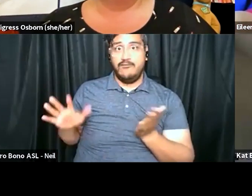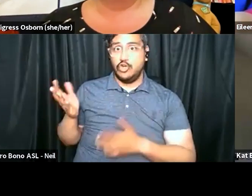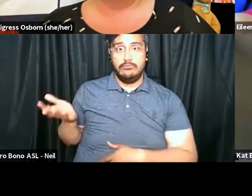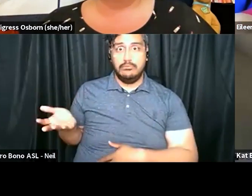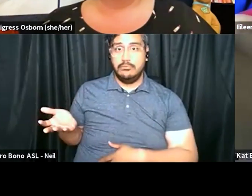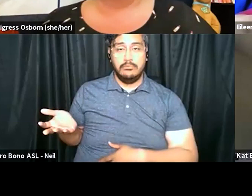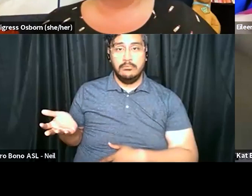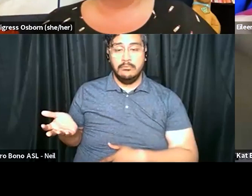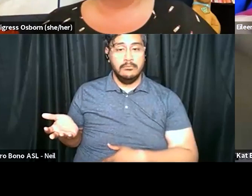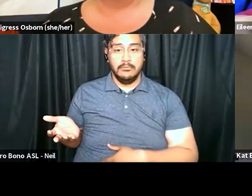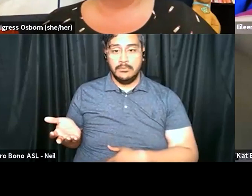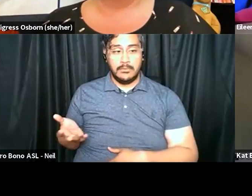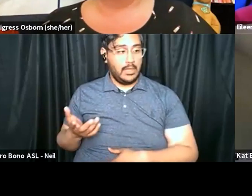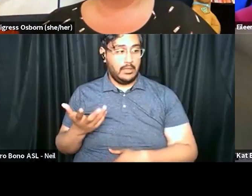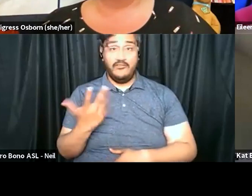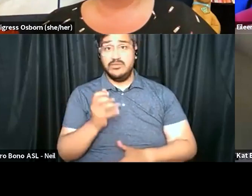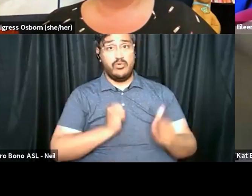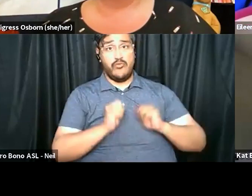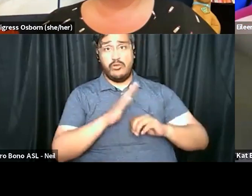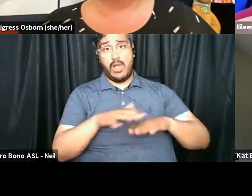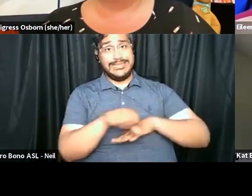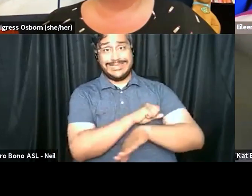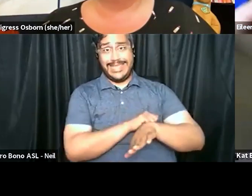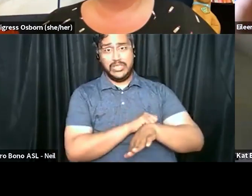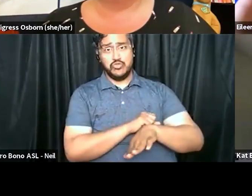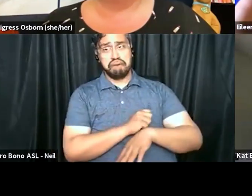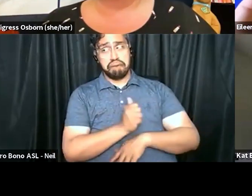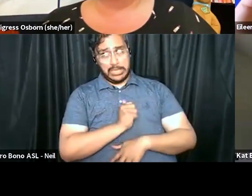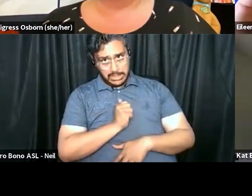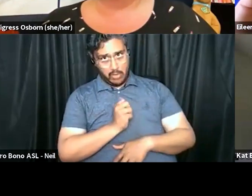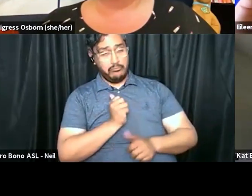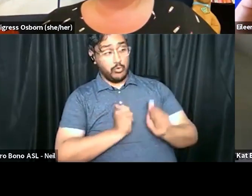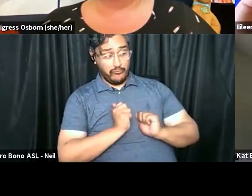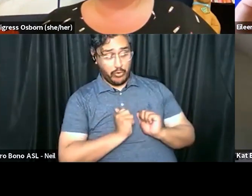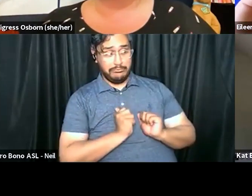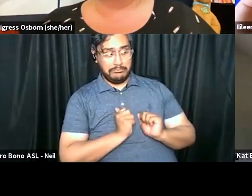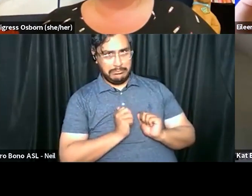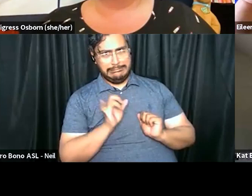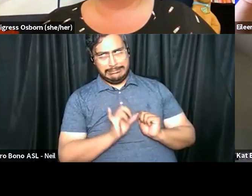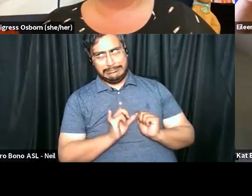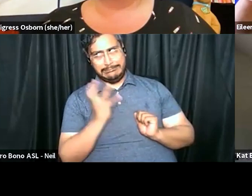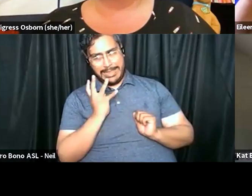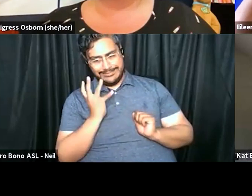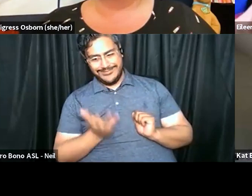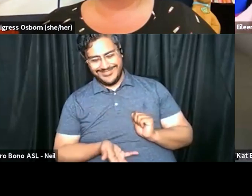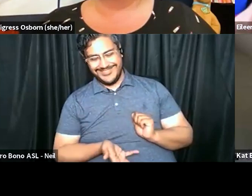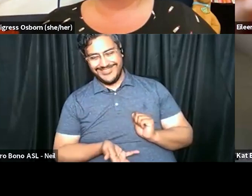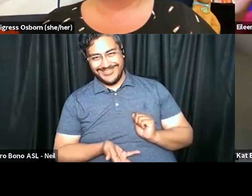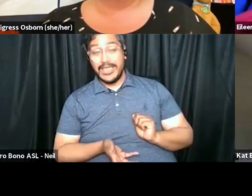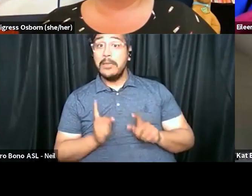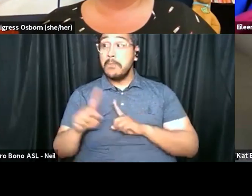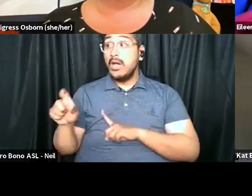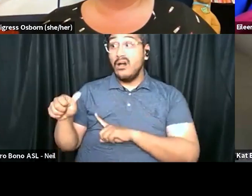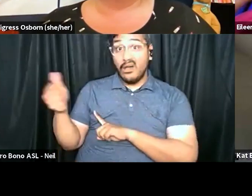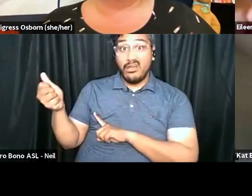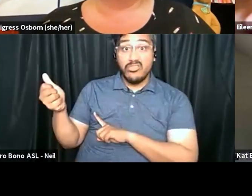online. It's been performed on stage, not only by me, which is just mind-blowing, but other artists